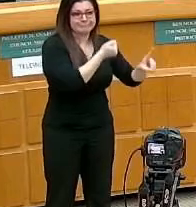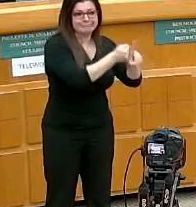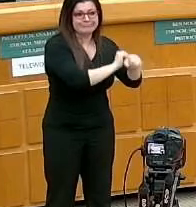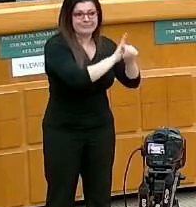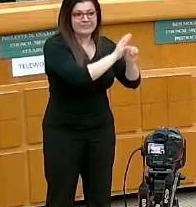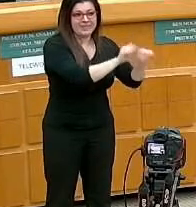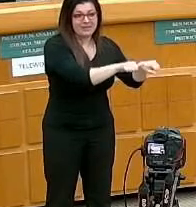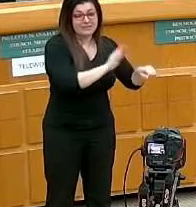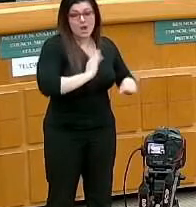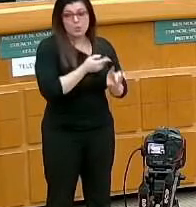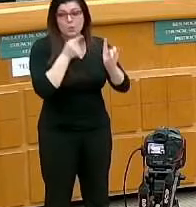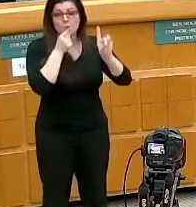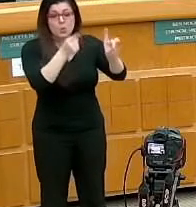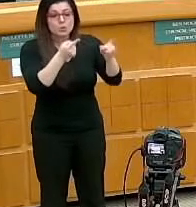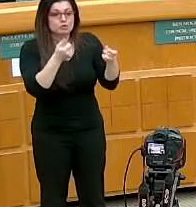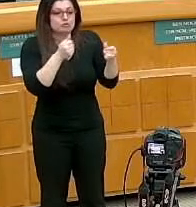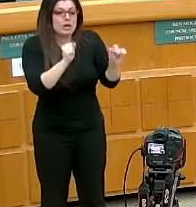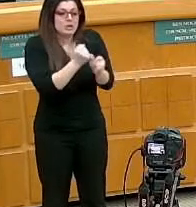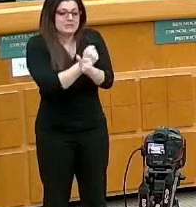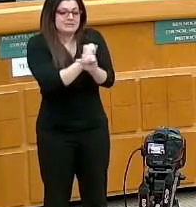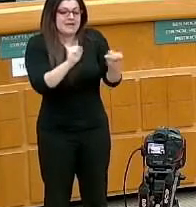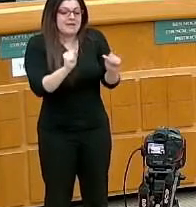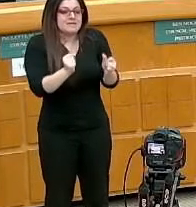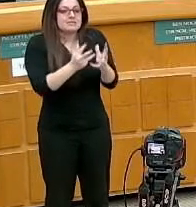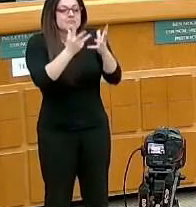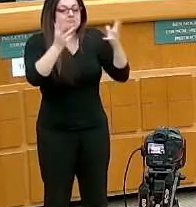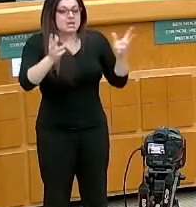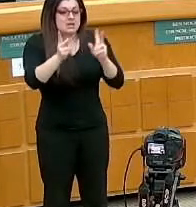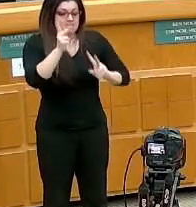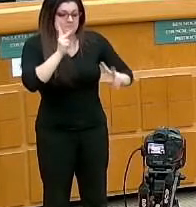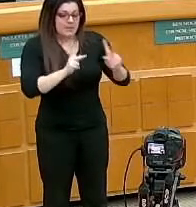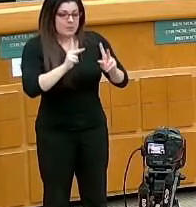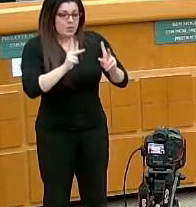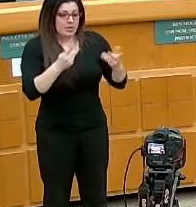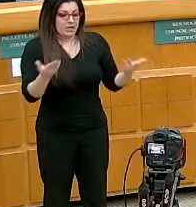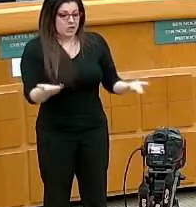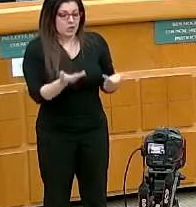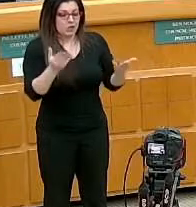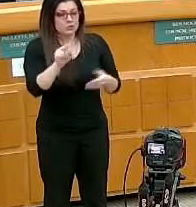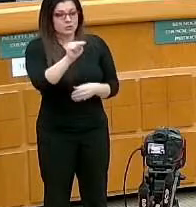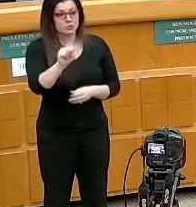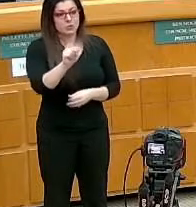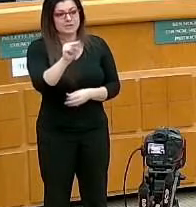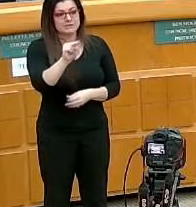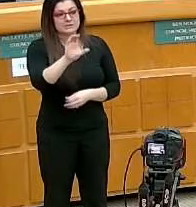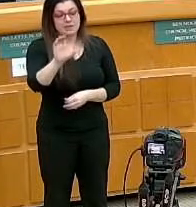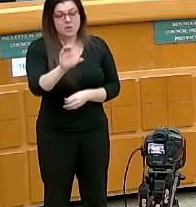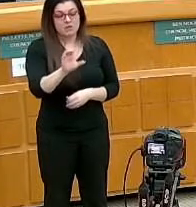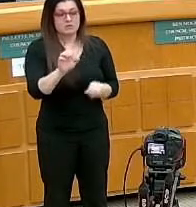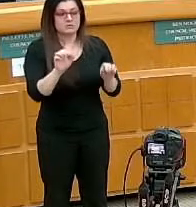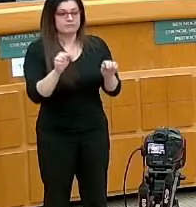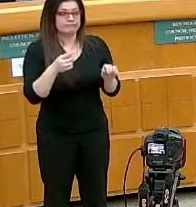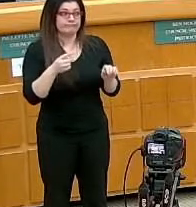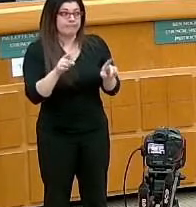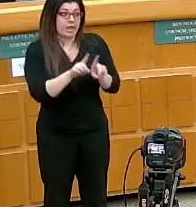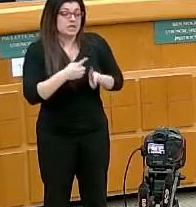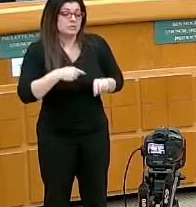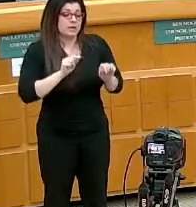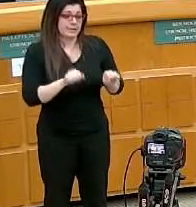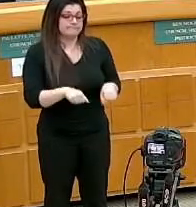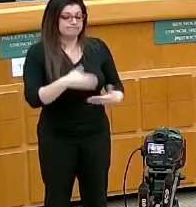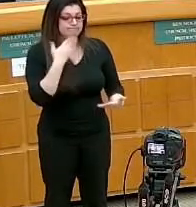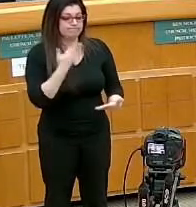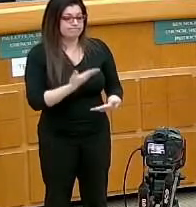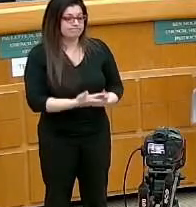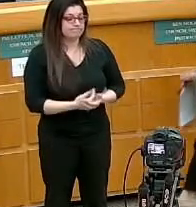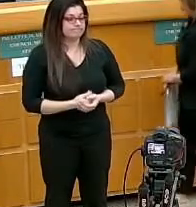possible here in Nueces County. Thank you. El día de hoy se llevó a cabo otra toma de muestras para la detección del coronavirus. Fueron 18